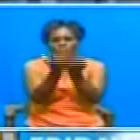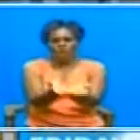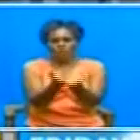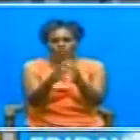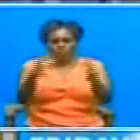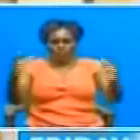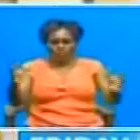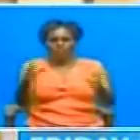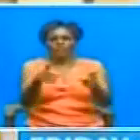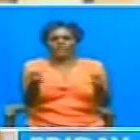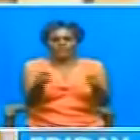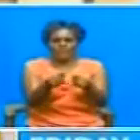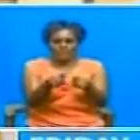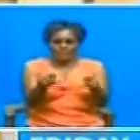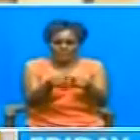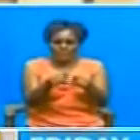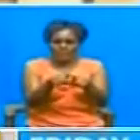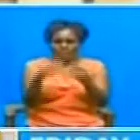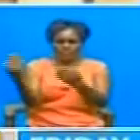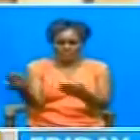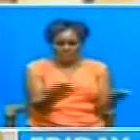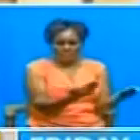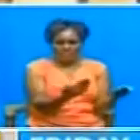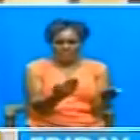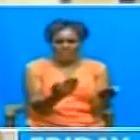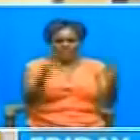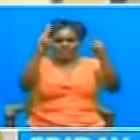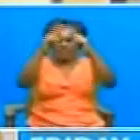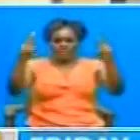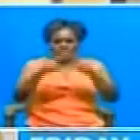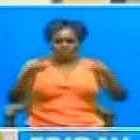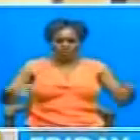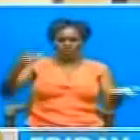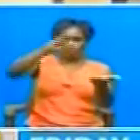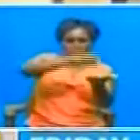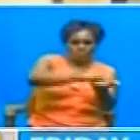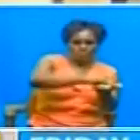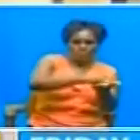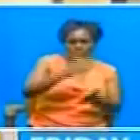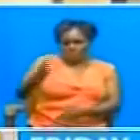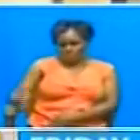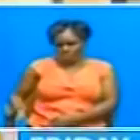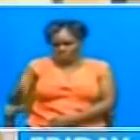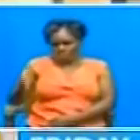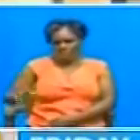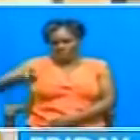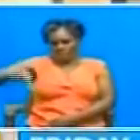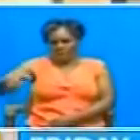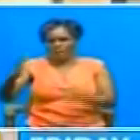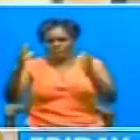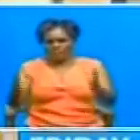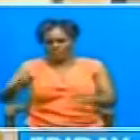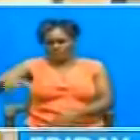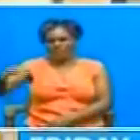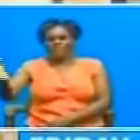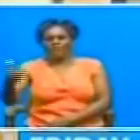Ethiopia Transport Corridor, LAPSET, which will bring facilities such as an international airport, resort city and a modern railway to the